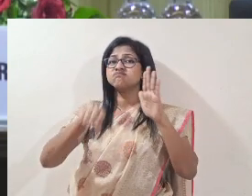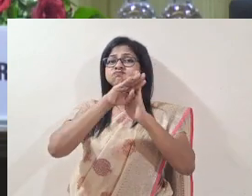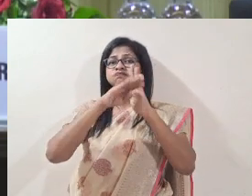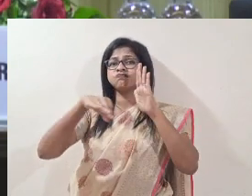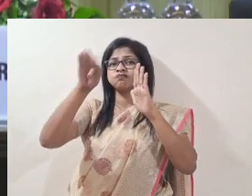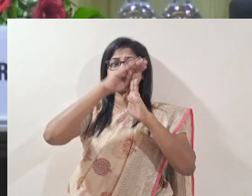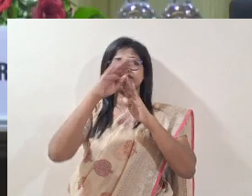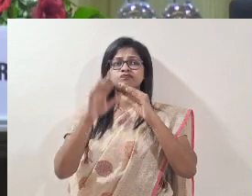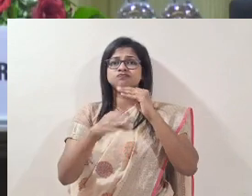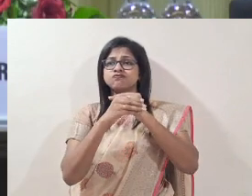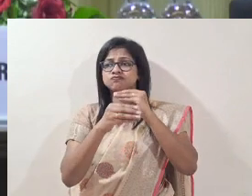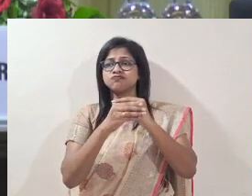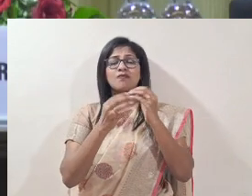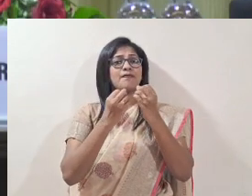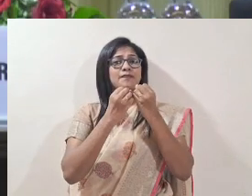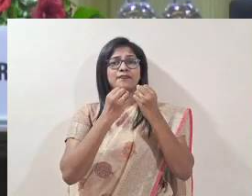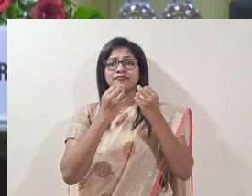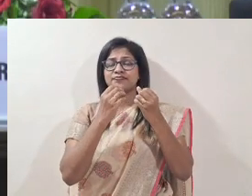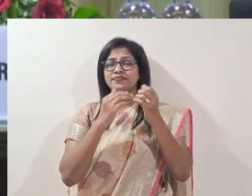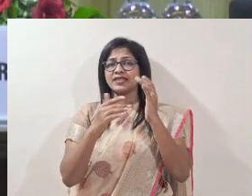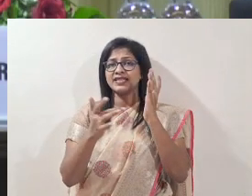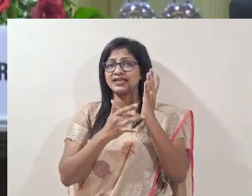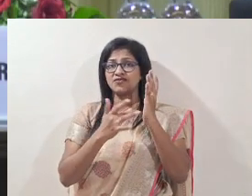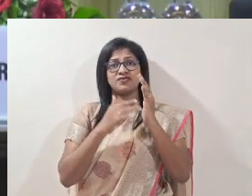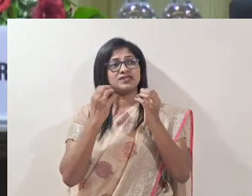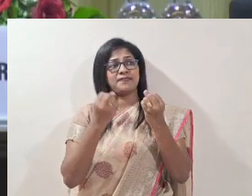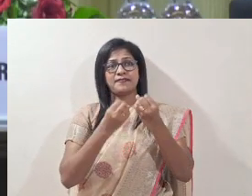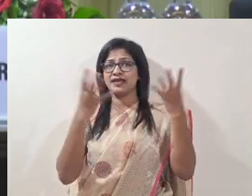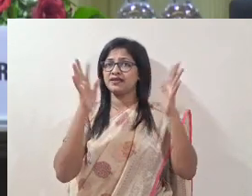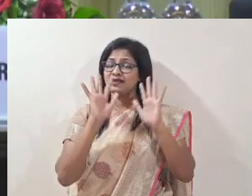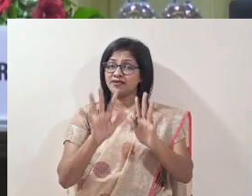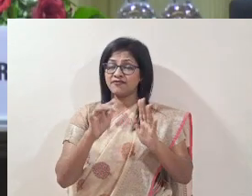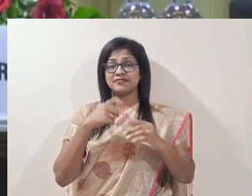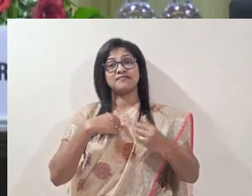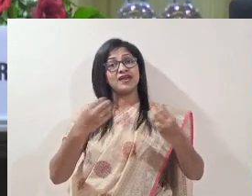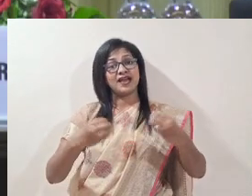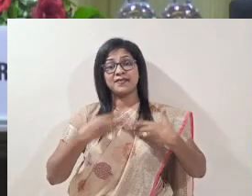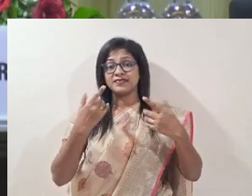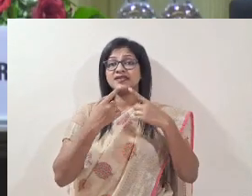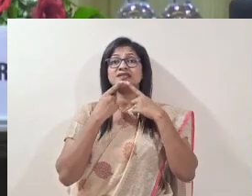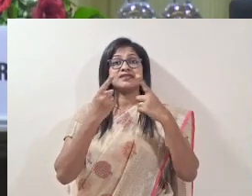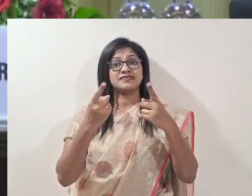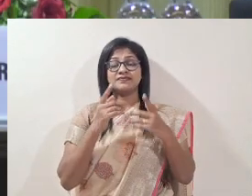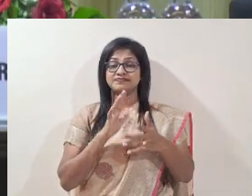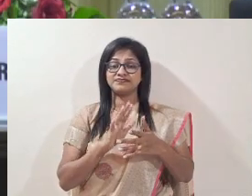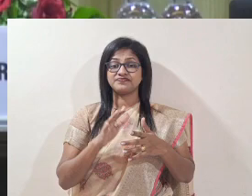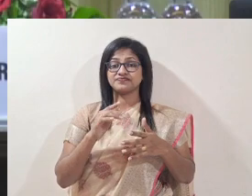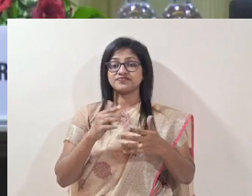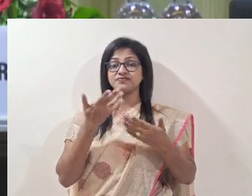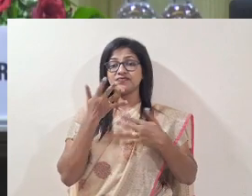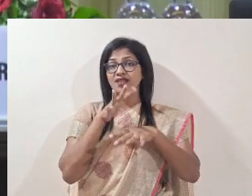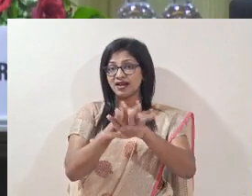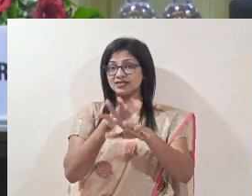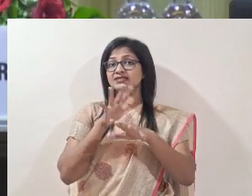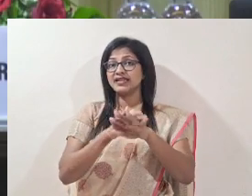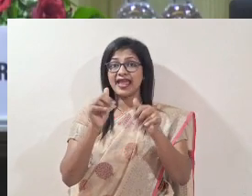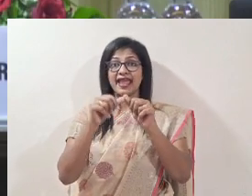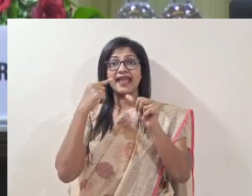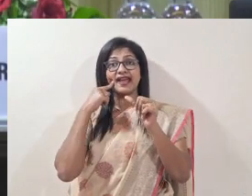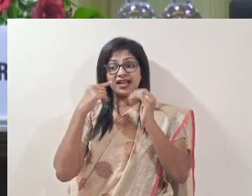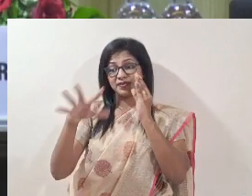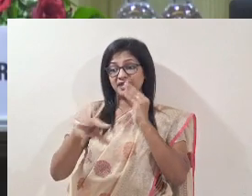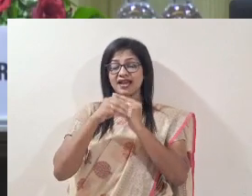has taken place. I am very happy to say now we have been very much resorting onto the application of